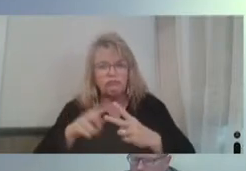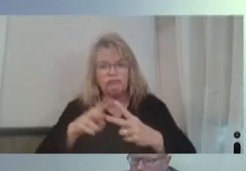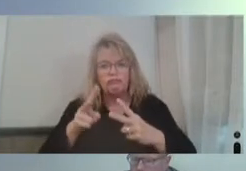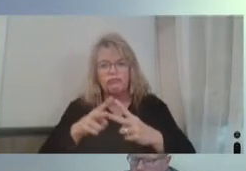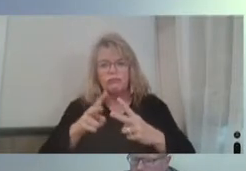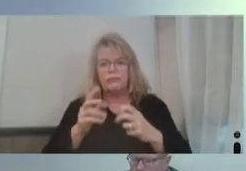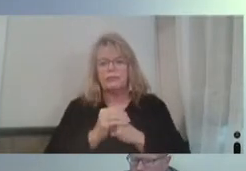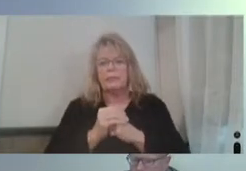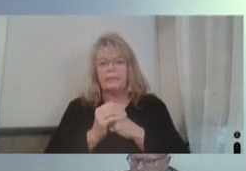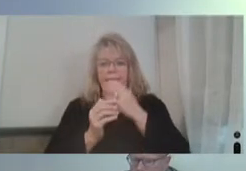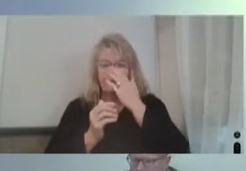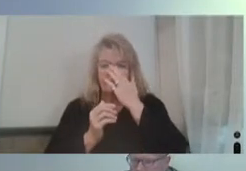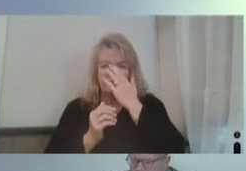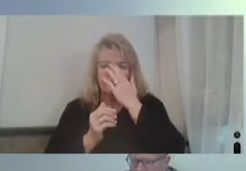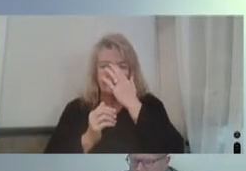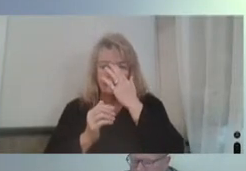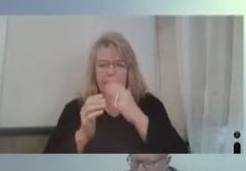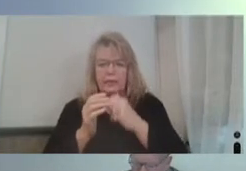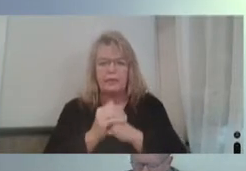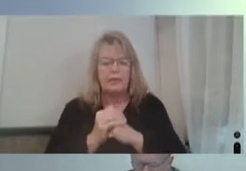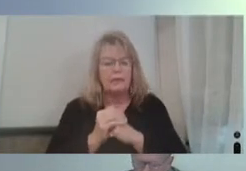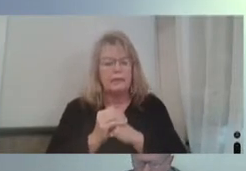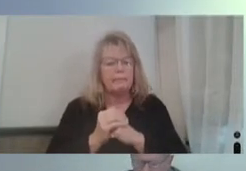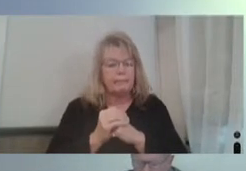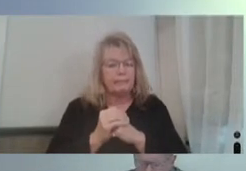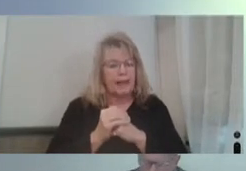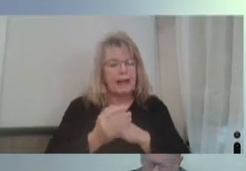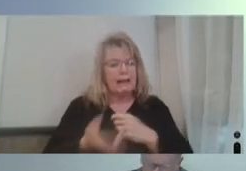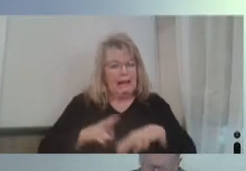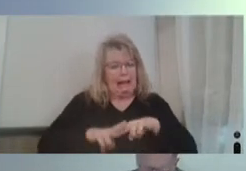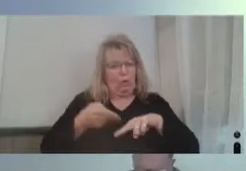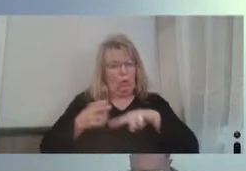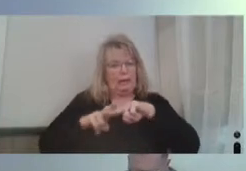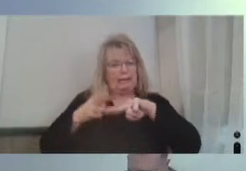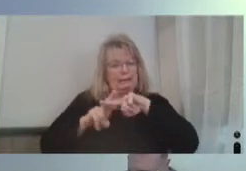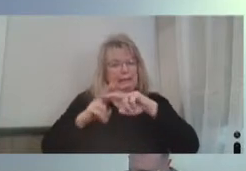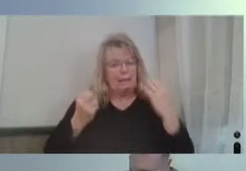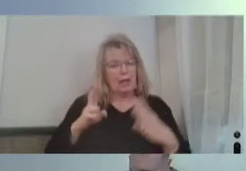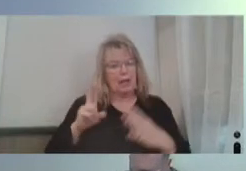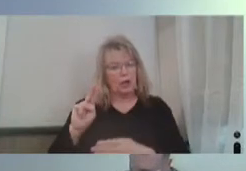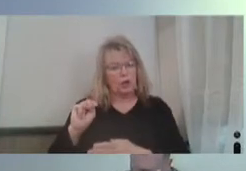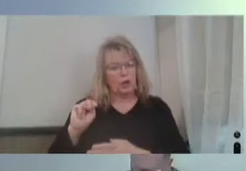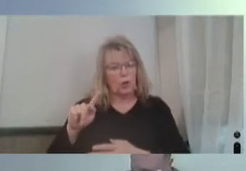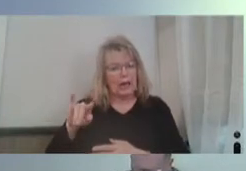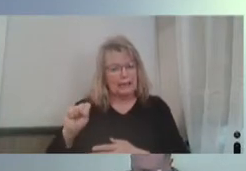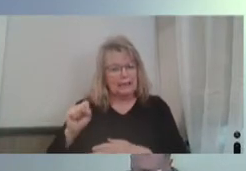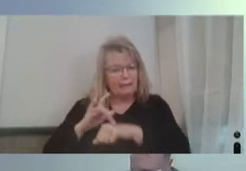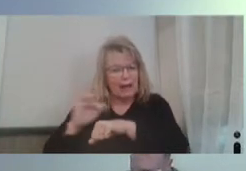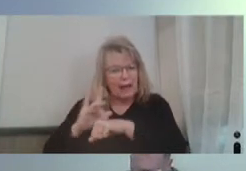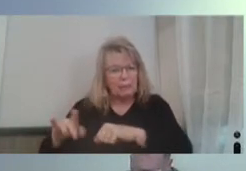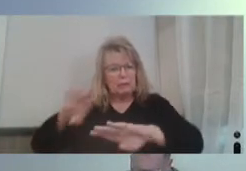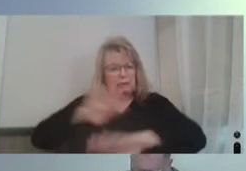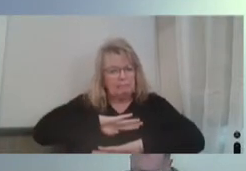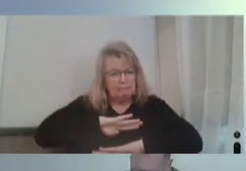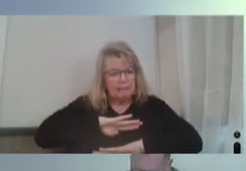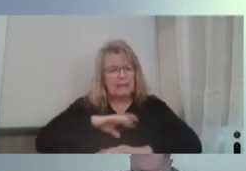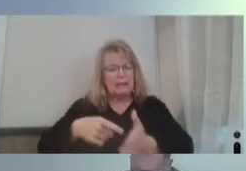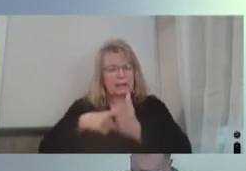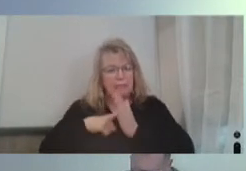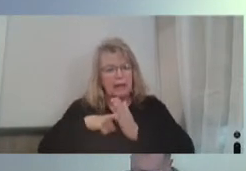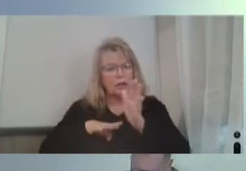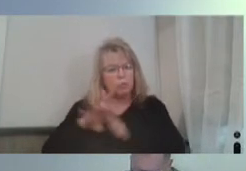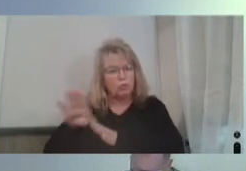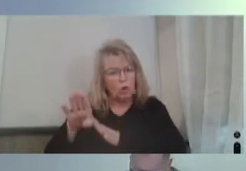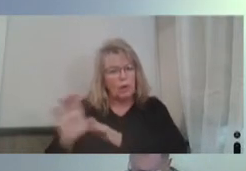doesn't make a lot of sense. And then increasing the units that are available to meet the demand that is growing in Charlotte. So for